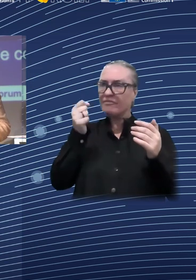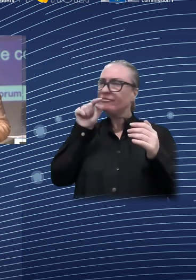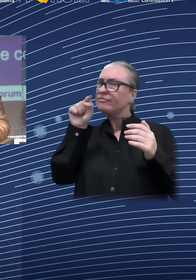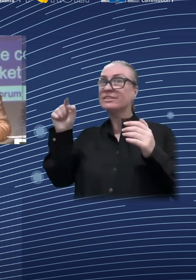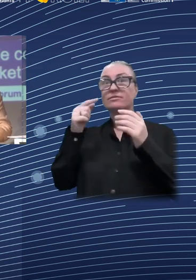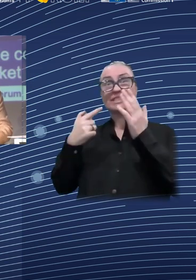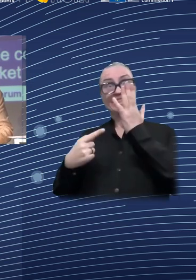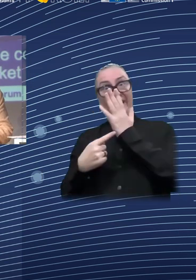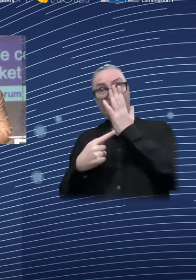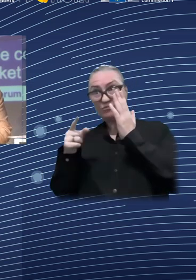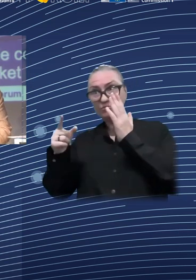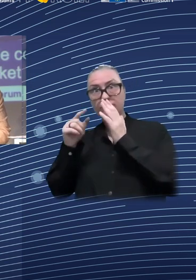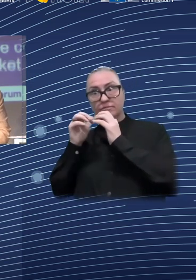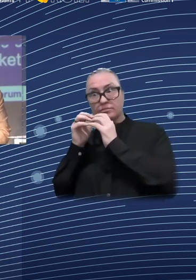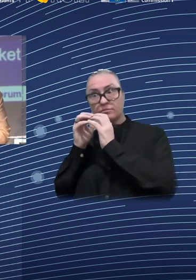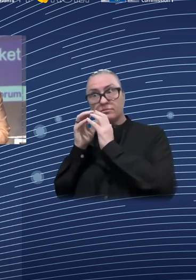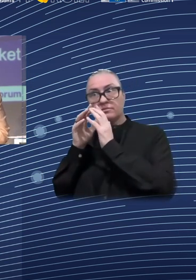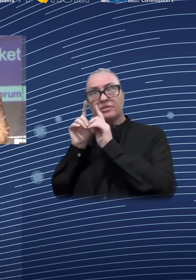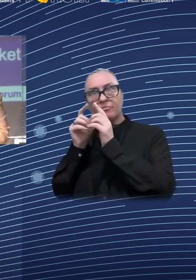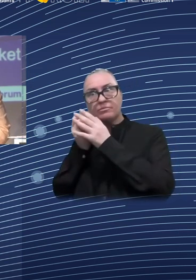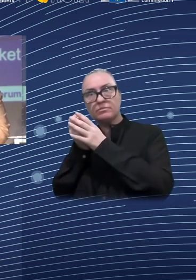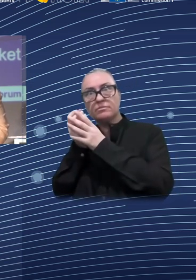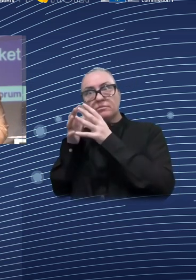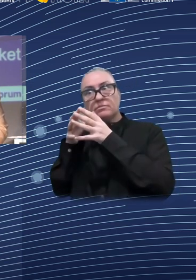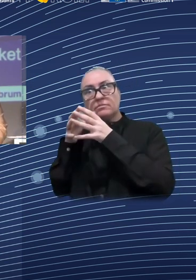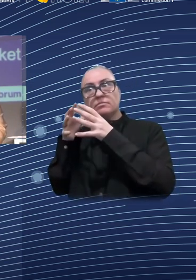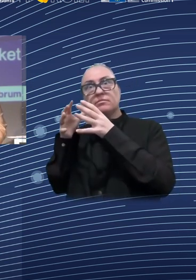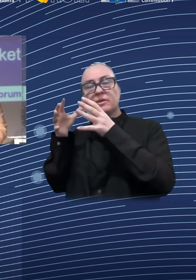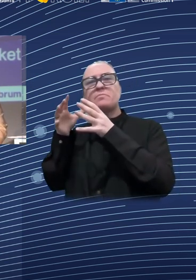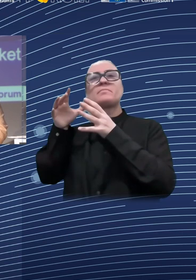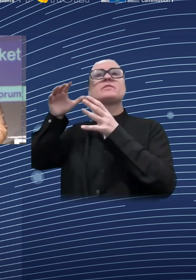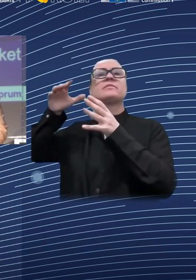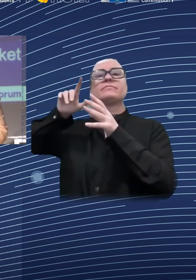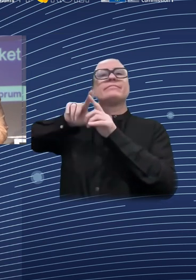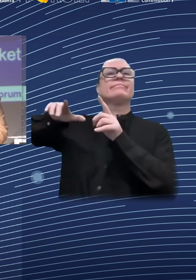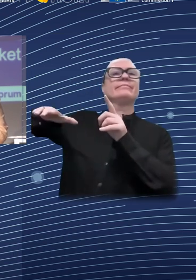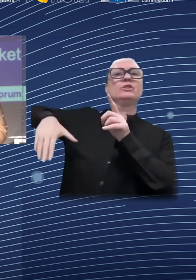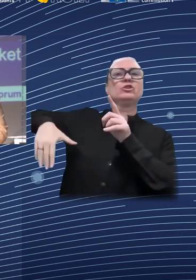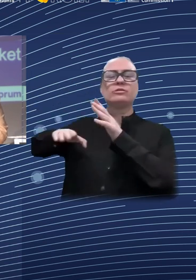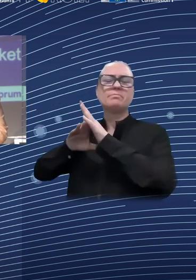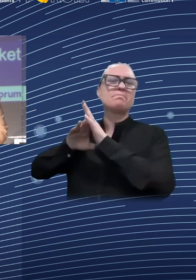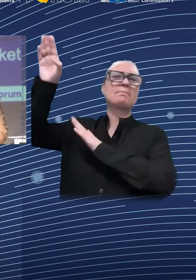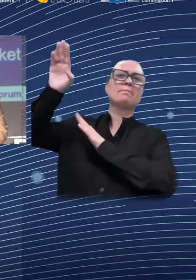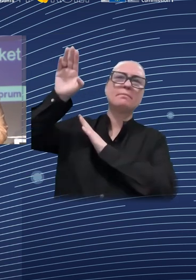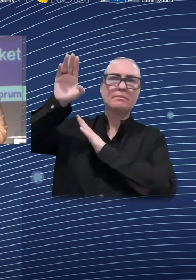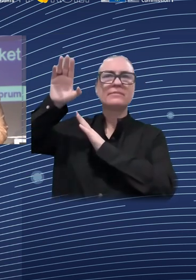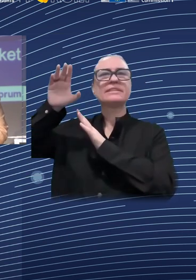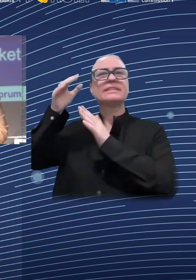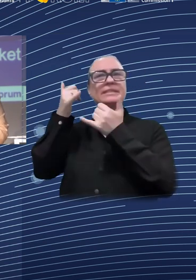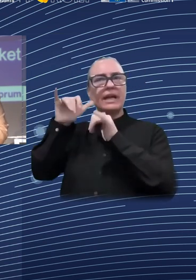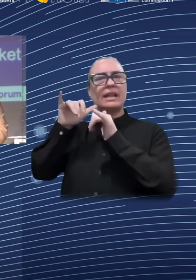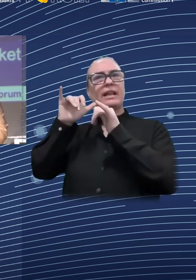and being productive already. And companies are benefiting from this technology